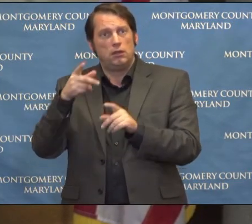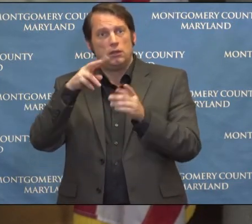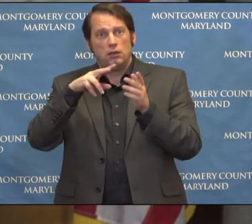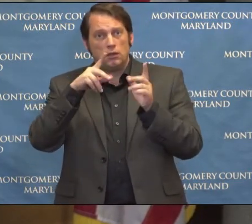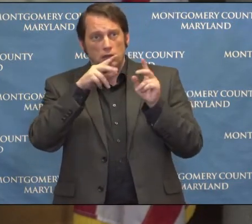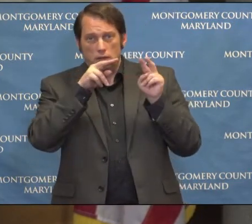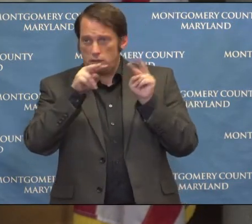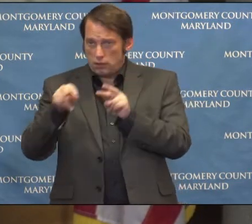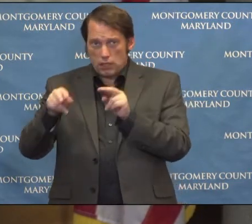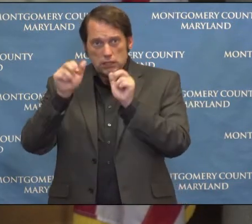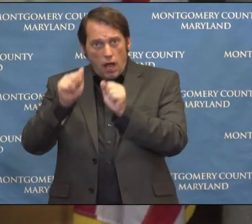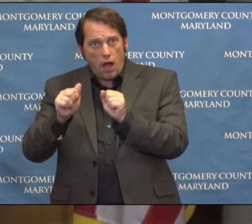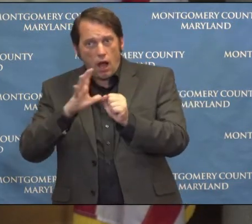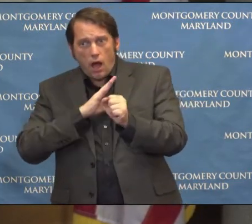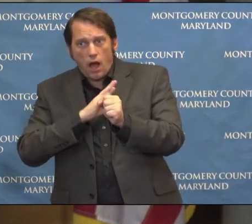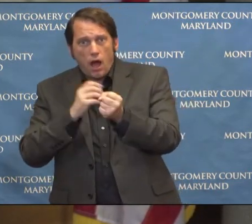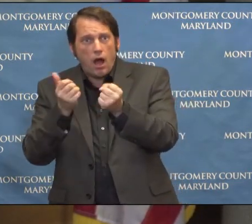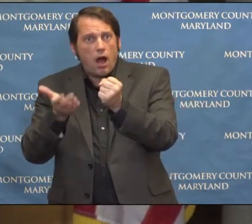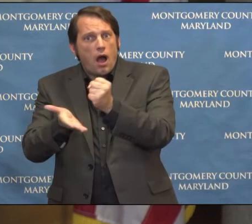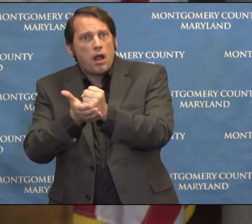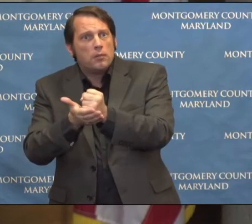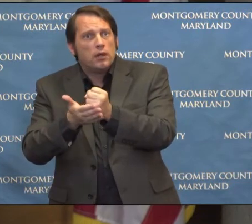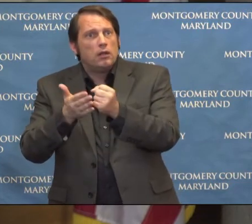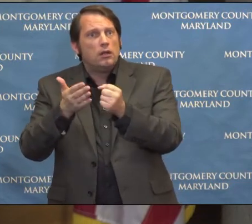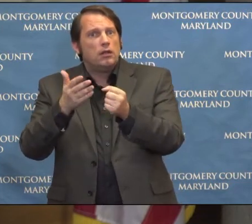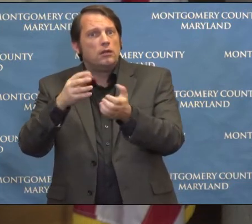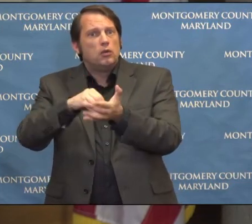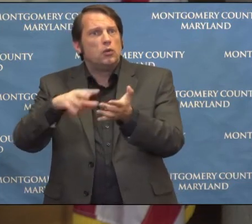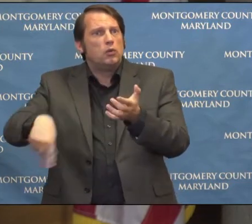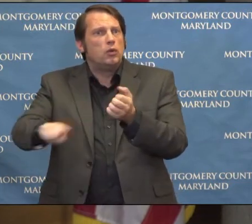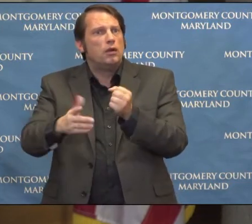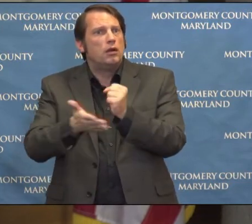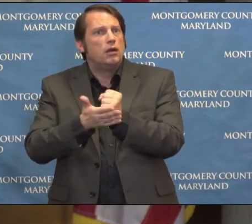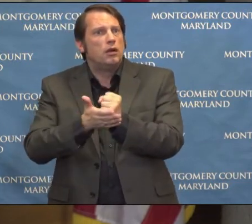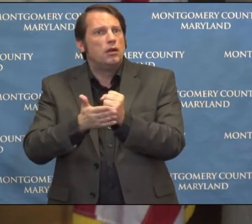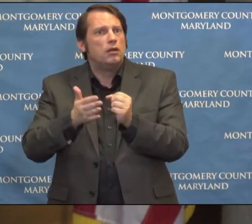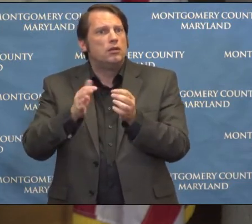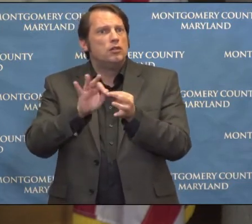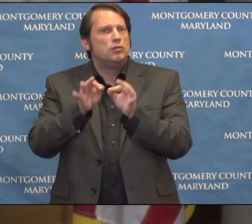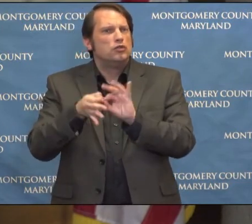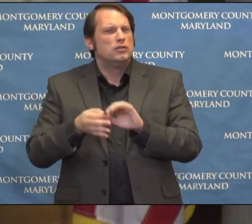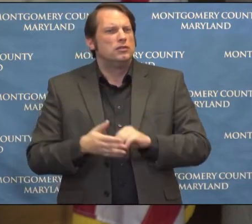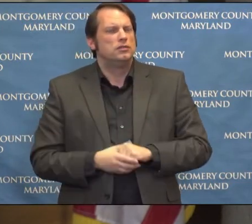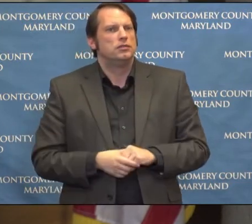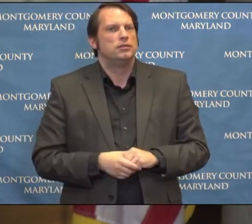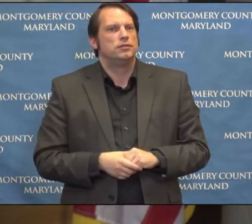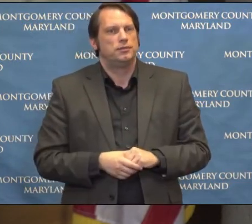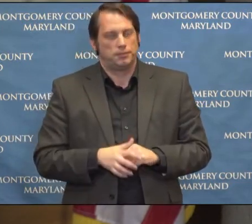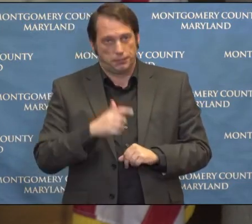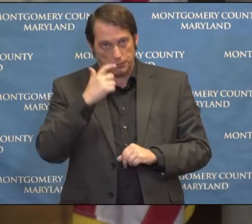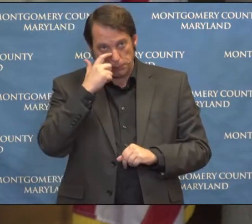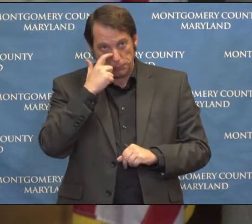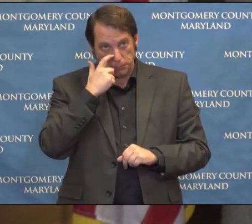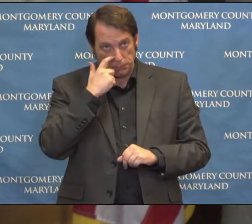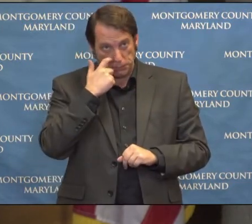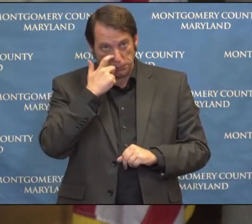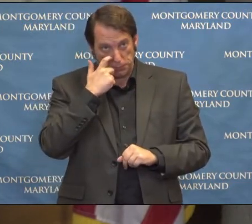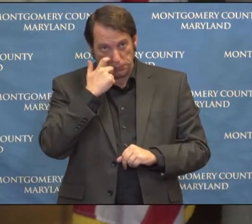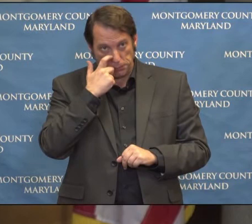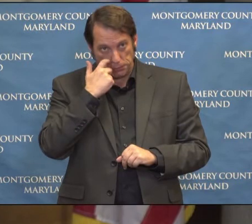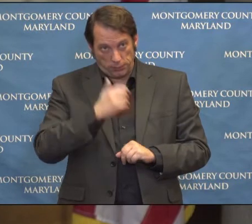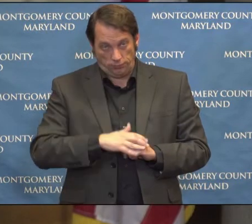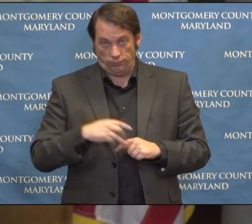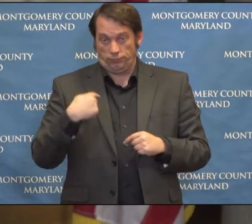for that. And we do a lot of testing all the time of our systems to make sure. Now, of course, we